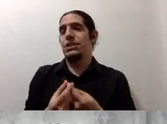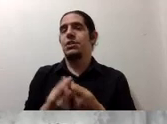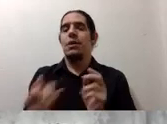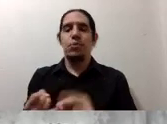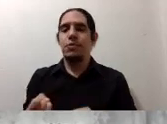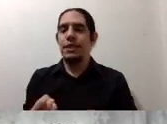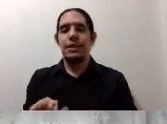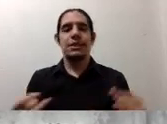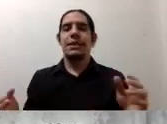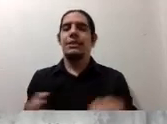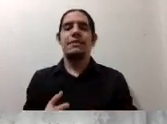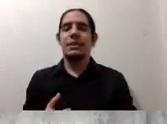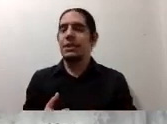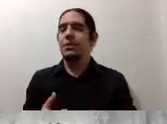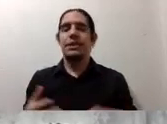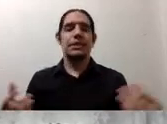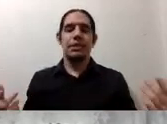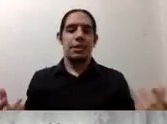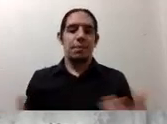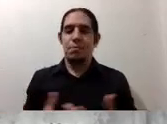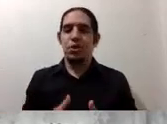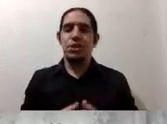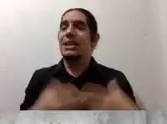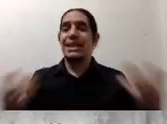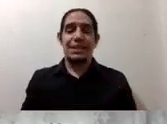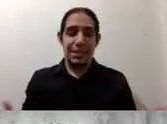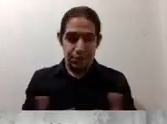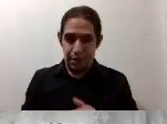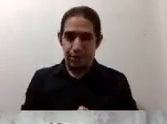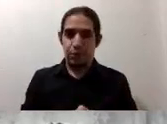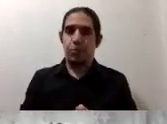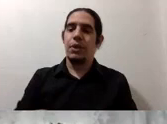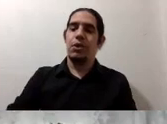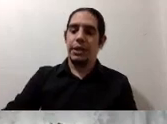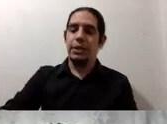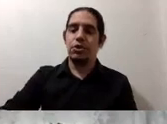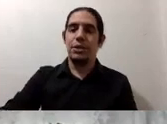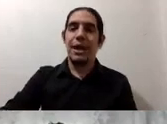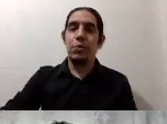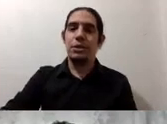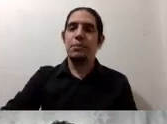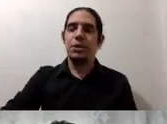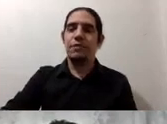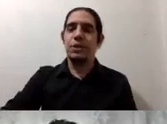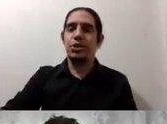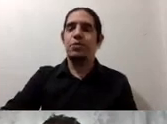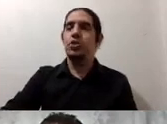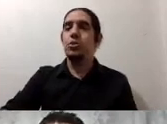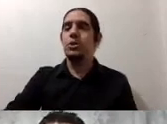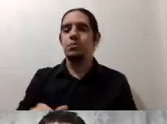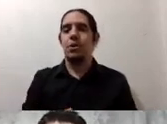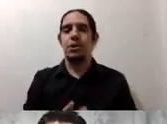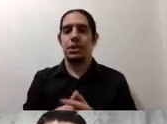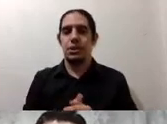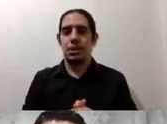means, such as movies, TV series, music, etc. Okay, so that was the motivation to